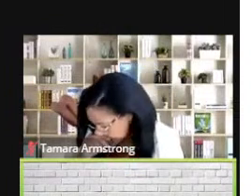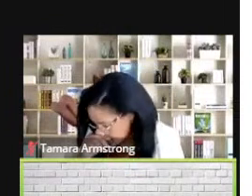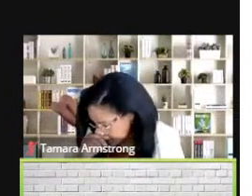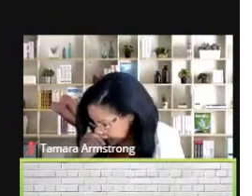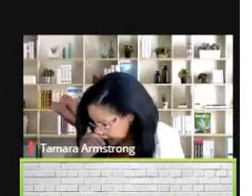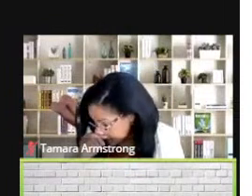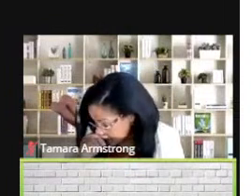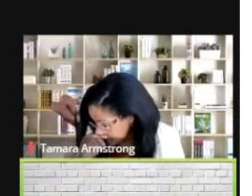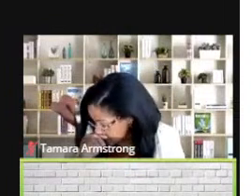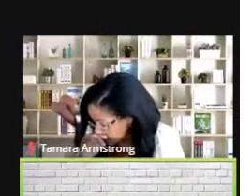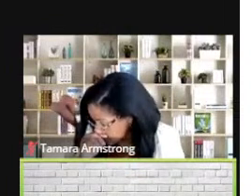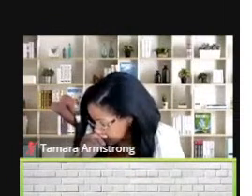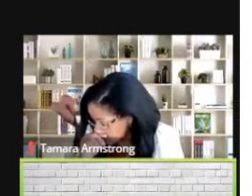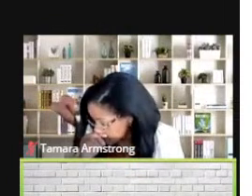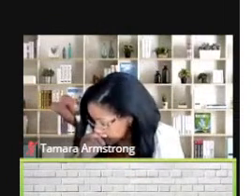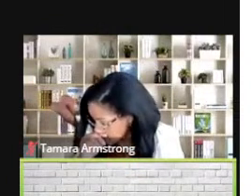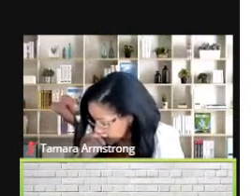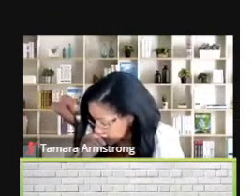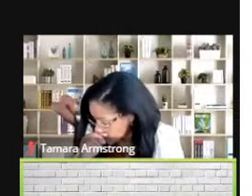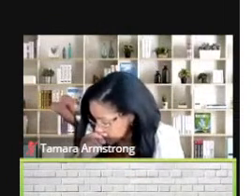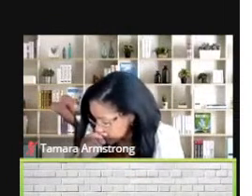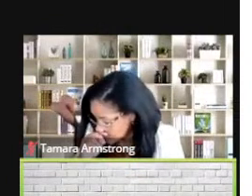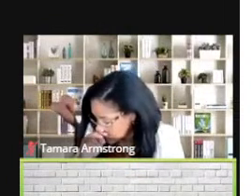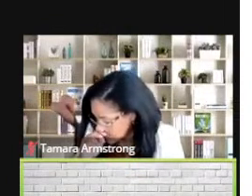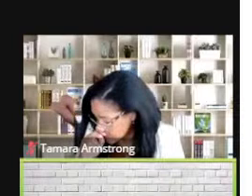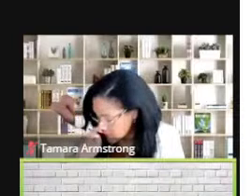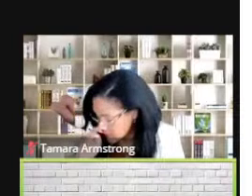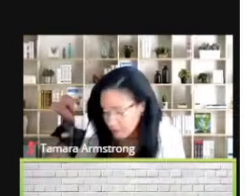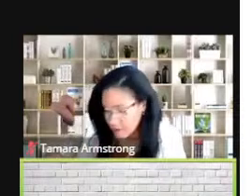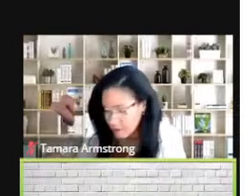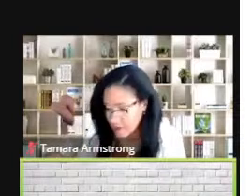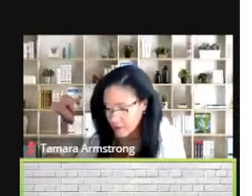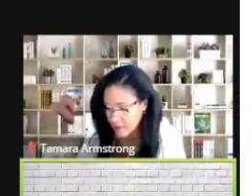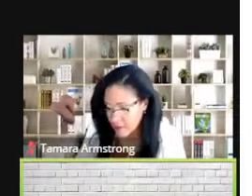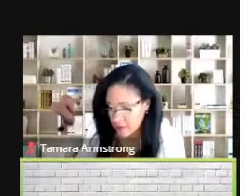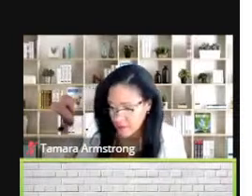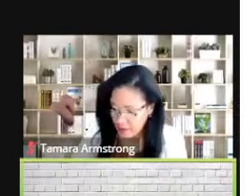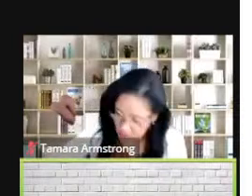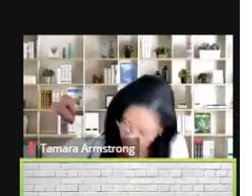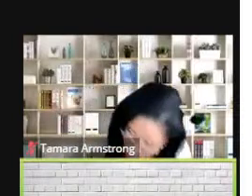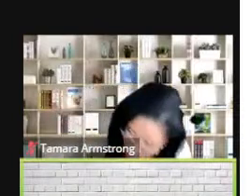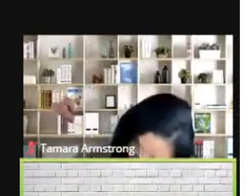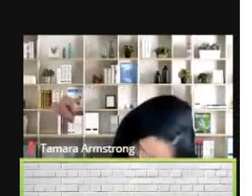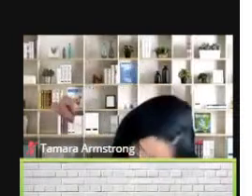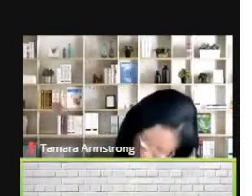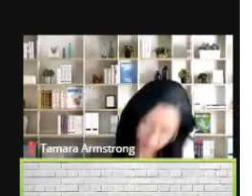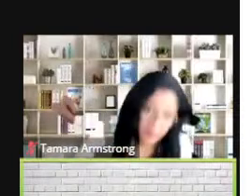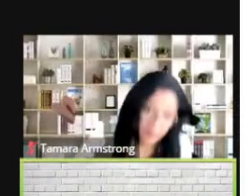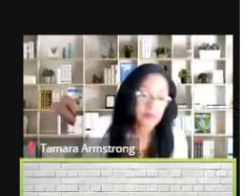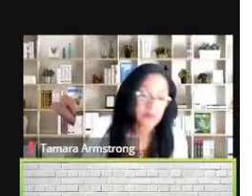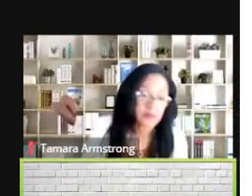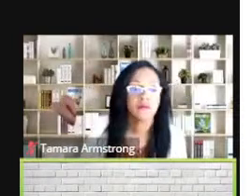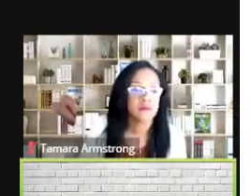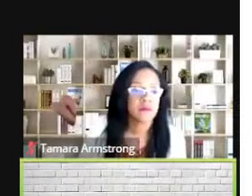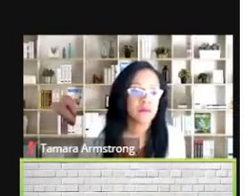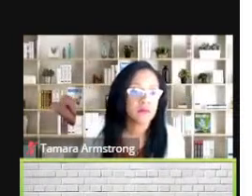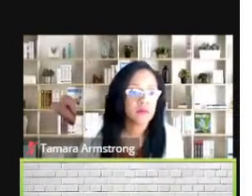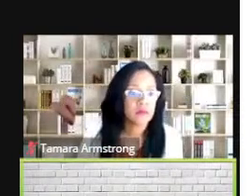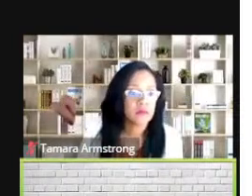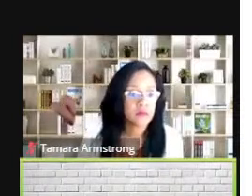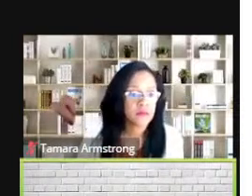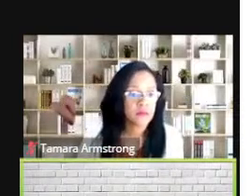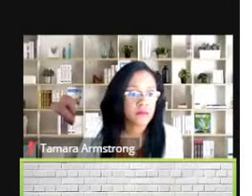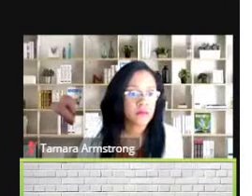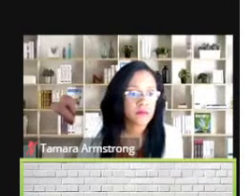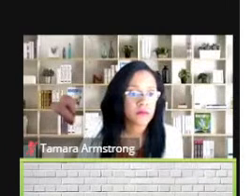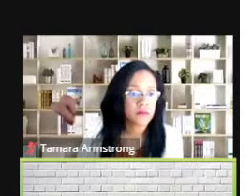are owned by those in office as well as Big Pharma. They're using the Relief Act, which was last used, by the way, in World War II. 2